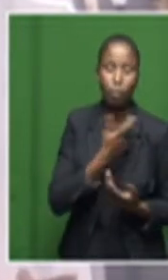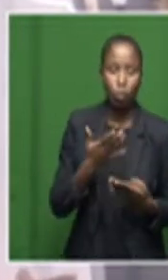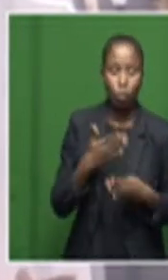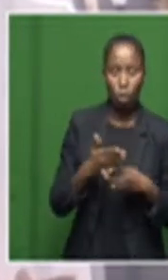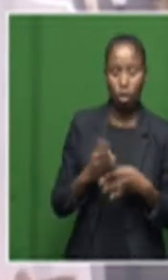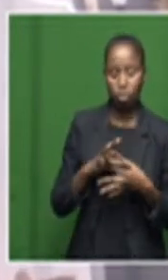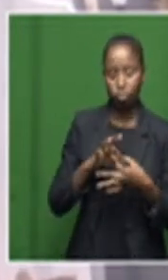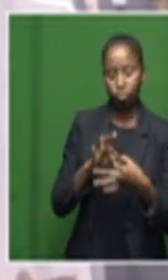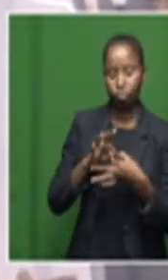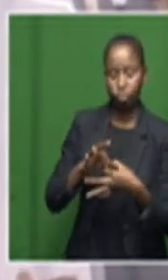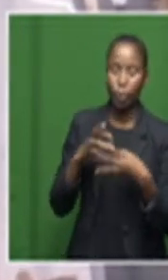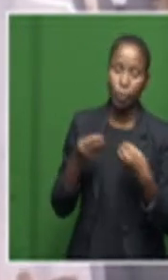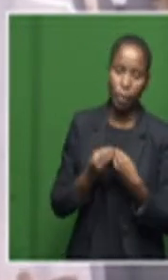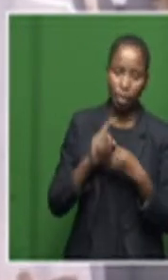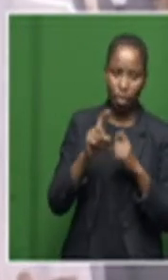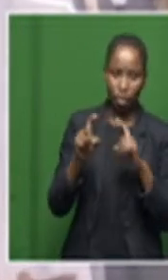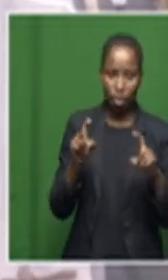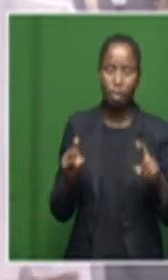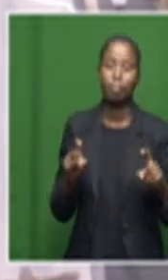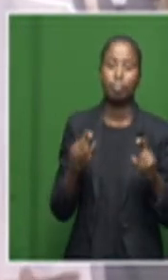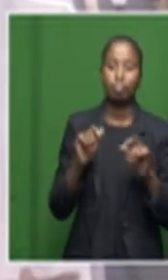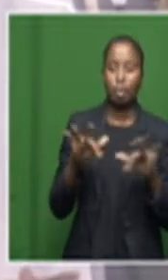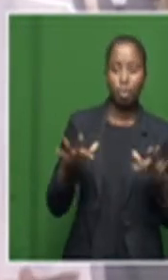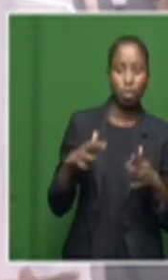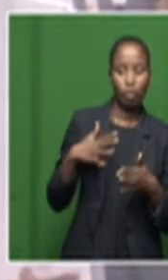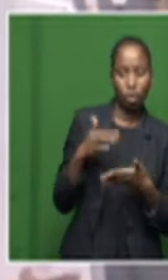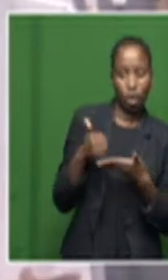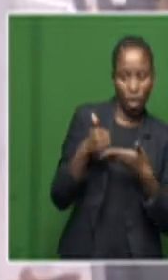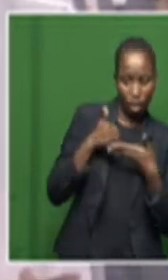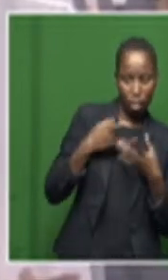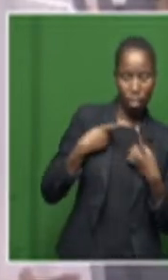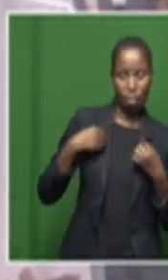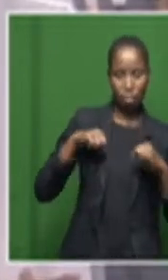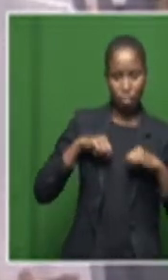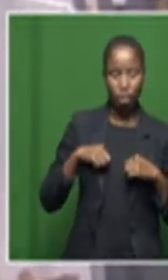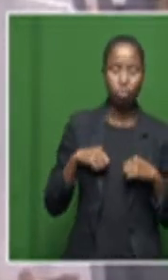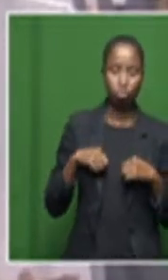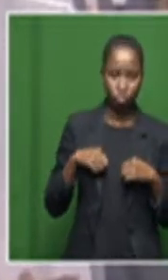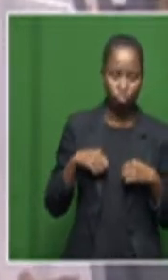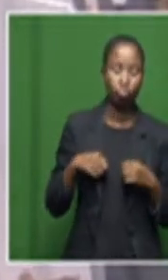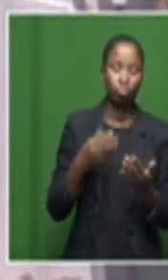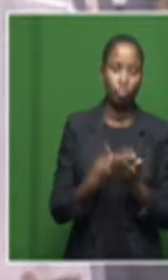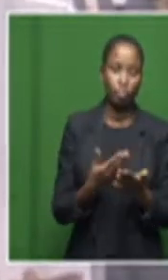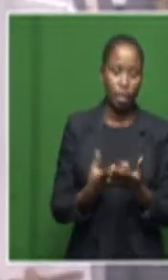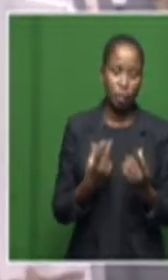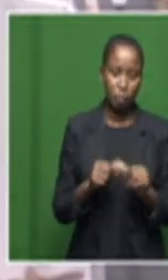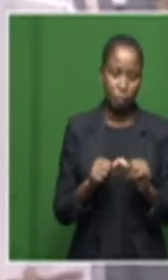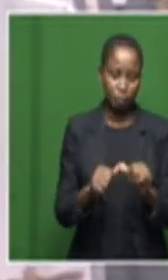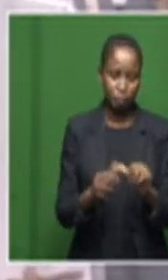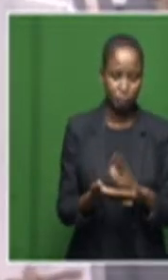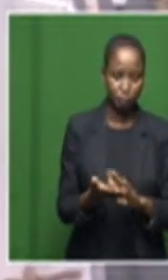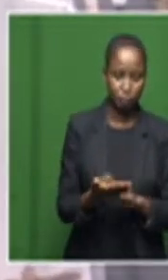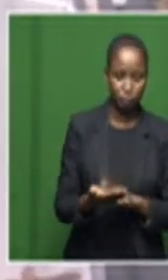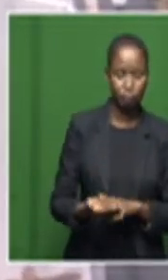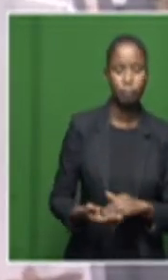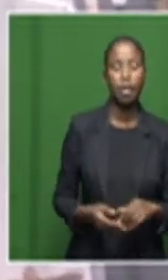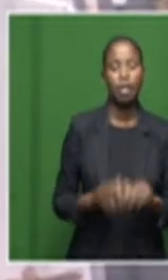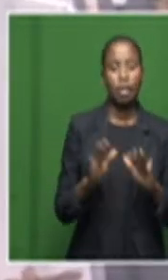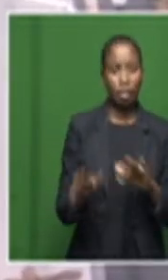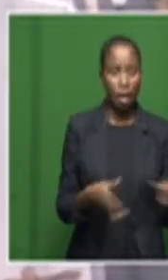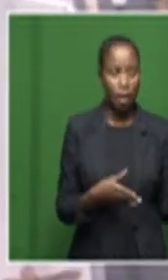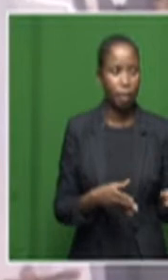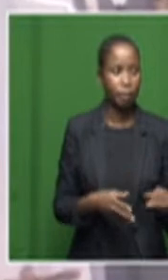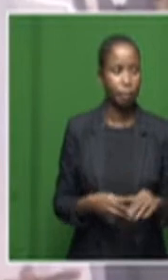hand with those stakeholders who are able to assist us in that regard. In terms